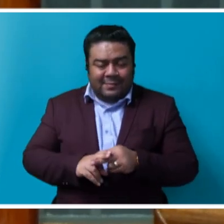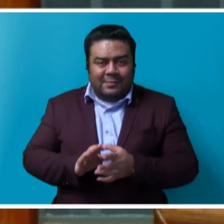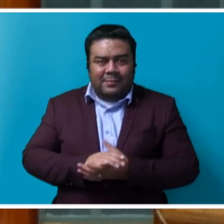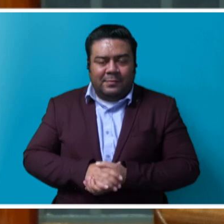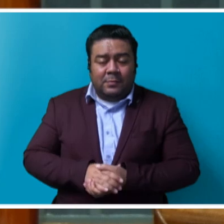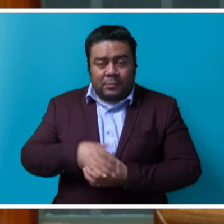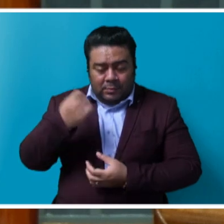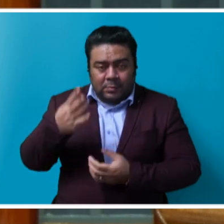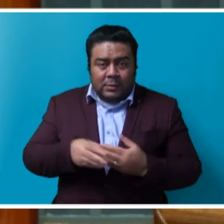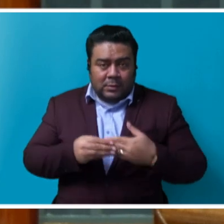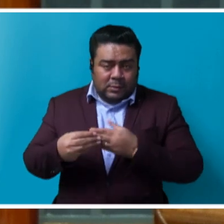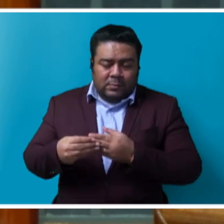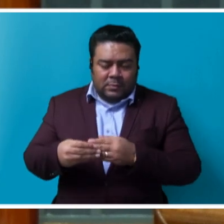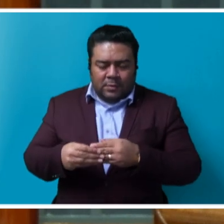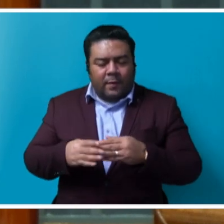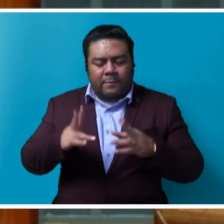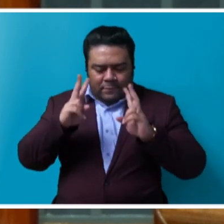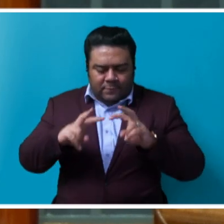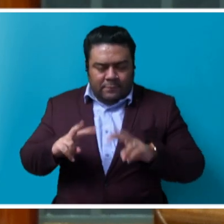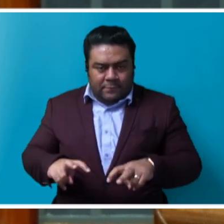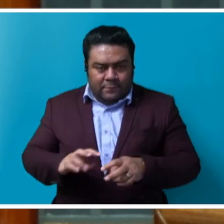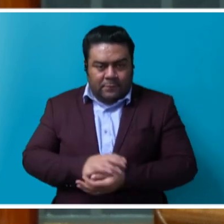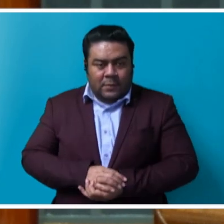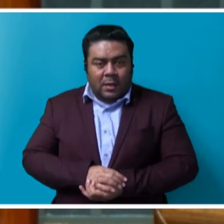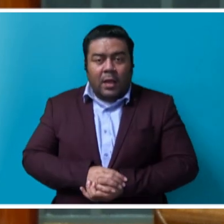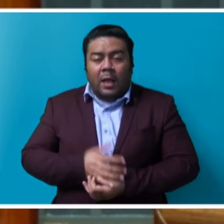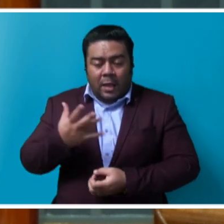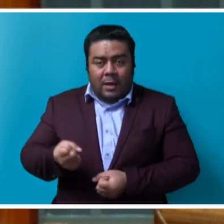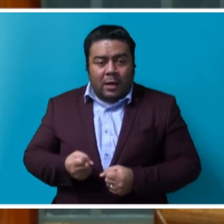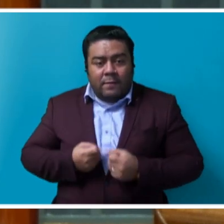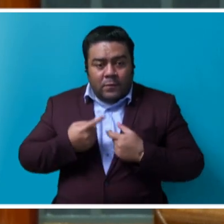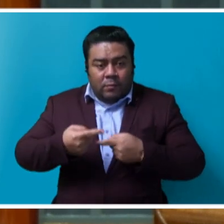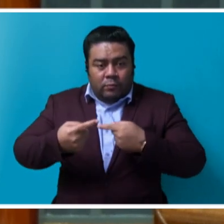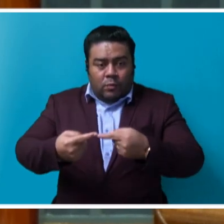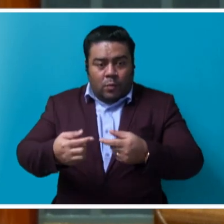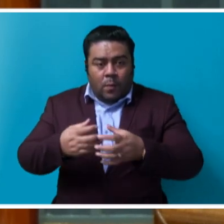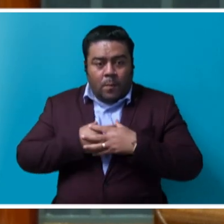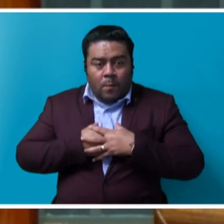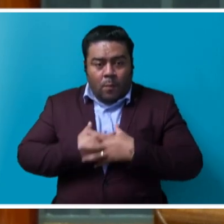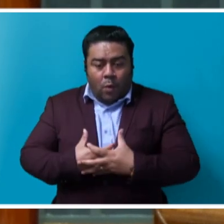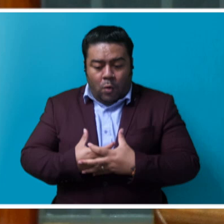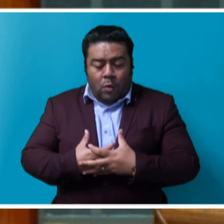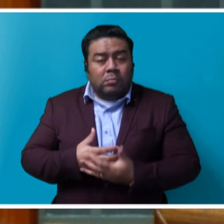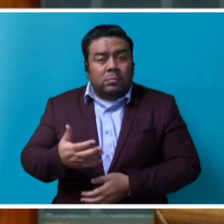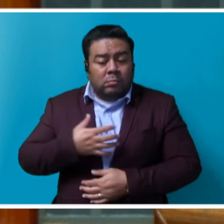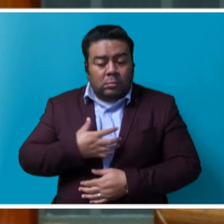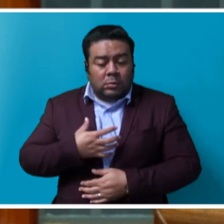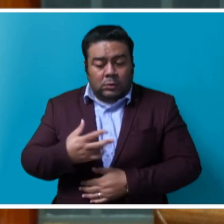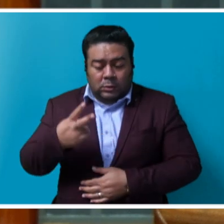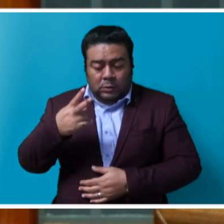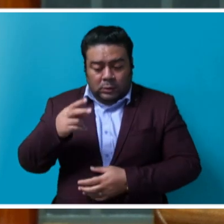assumed the leadership of the investigation and officially requested further details from Fiji Airways on 10th